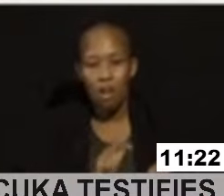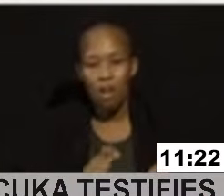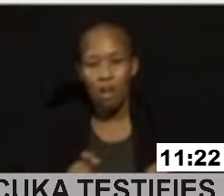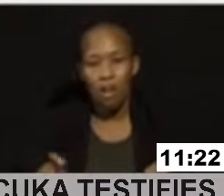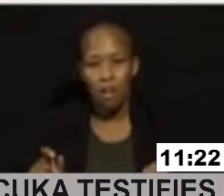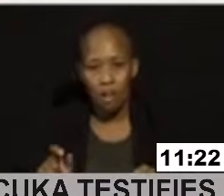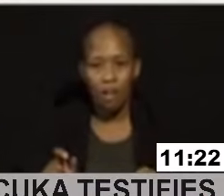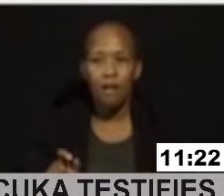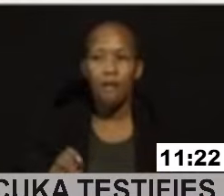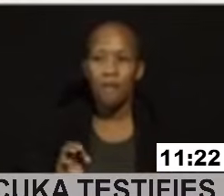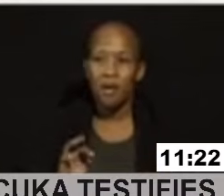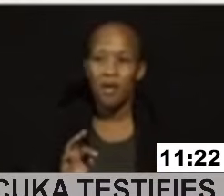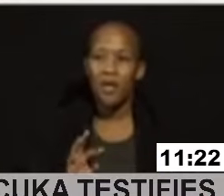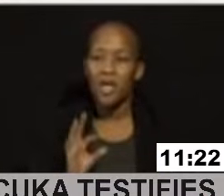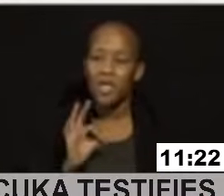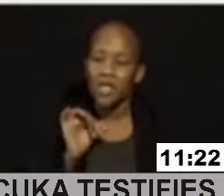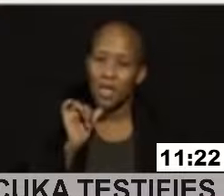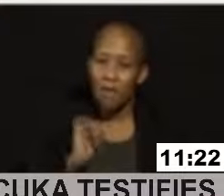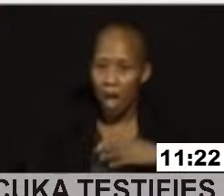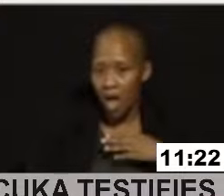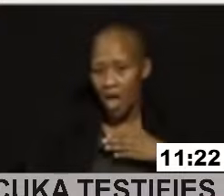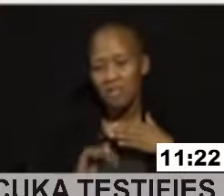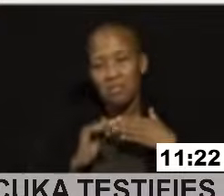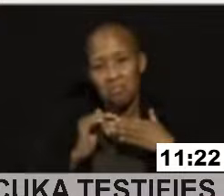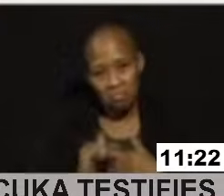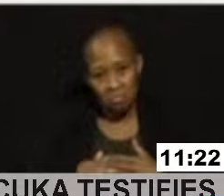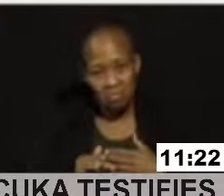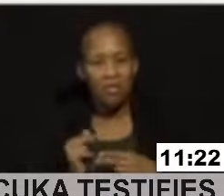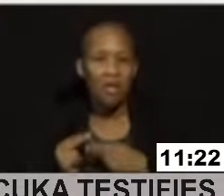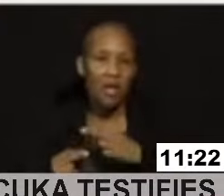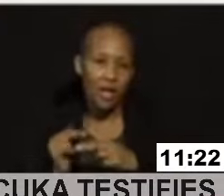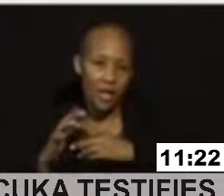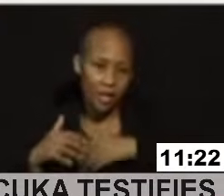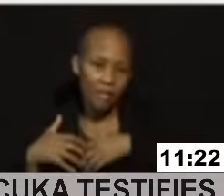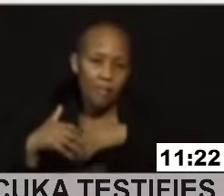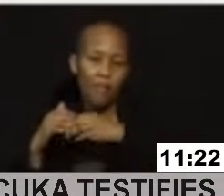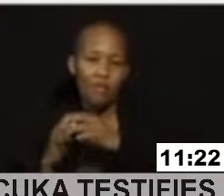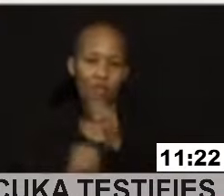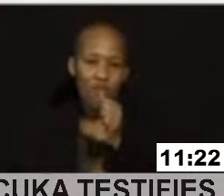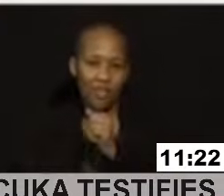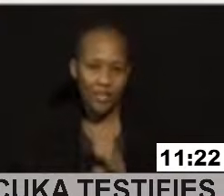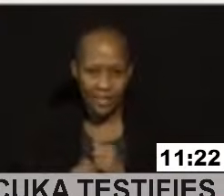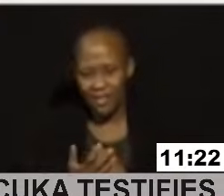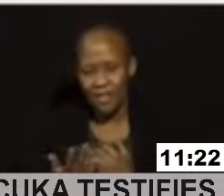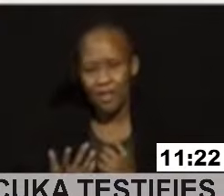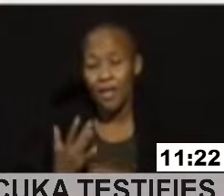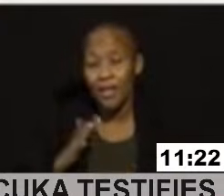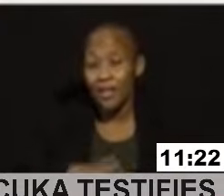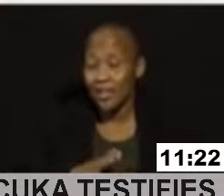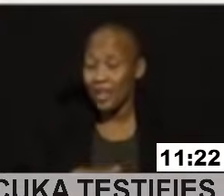another 6 months or so to set up the office. I had no office, nothing.